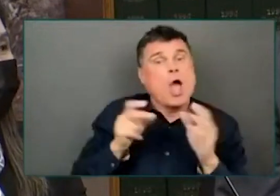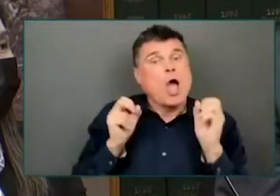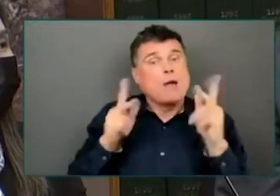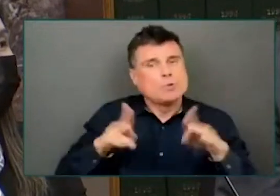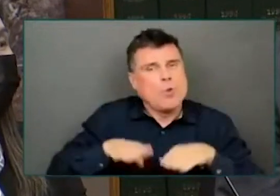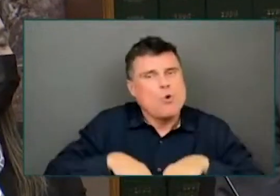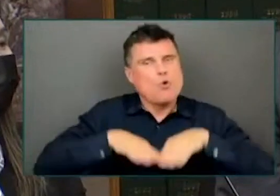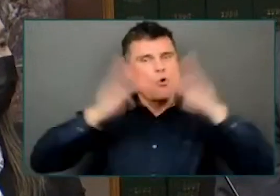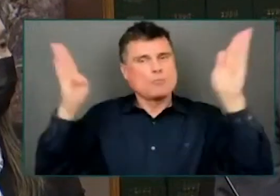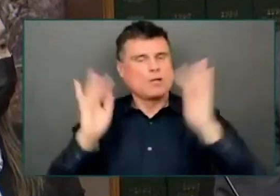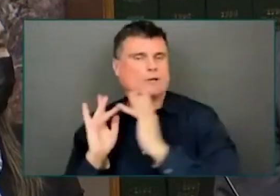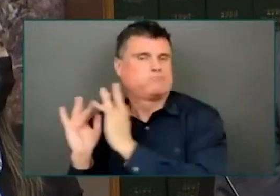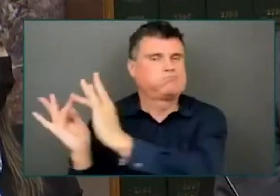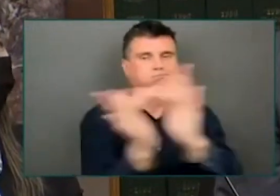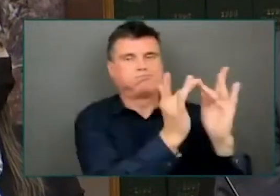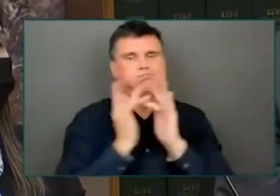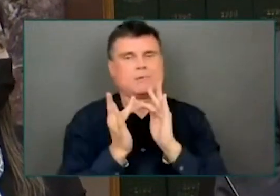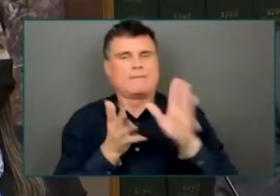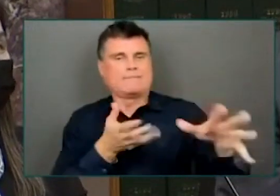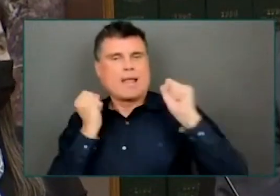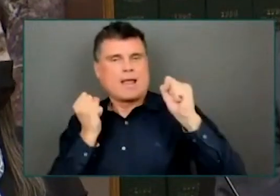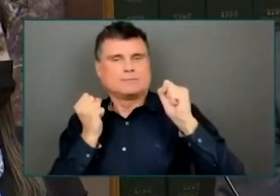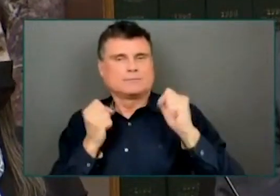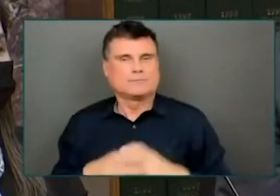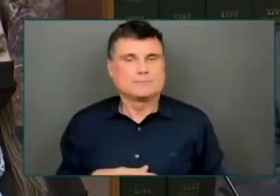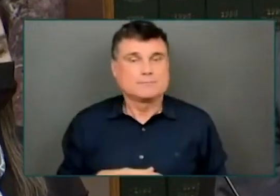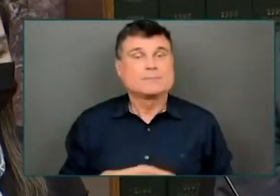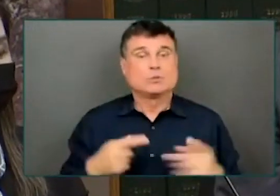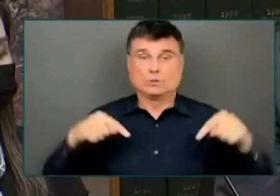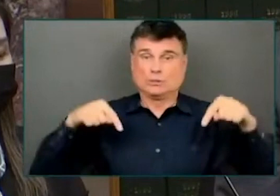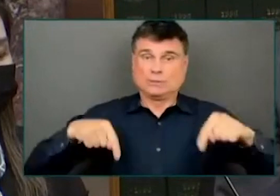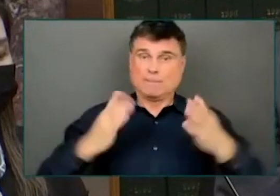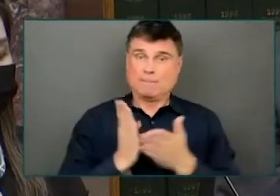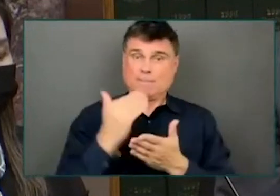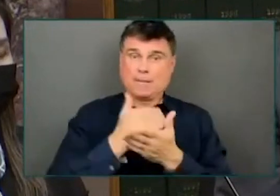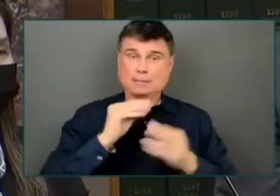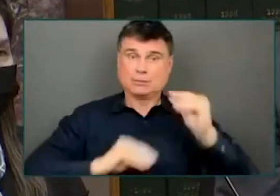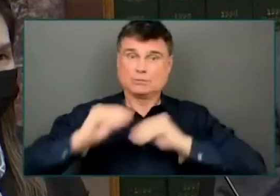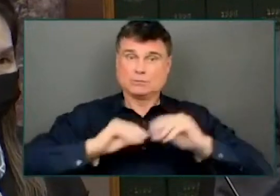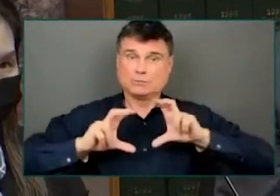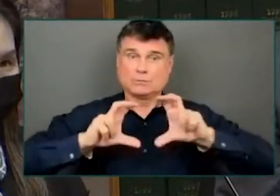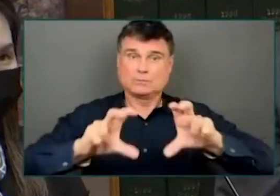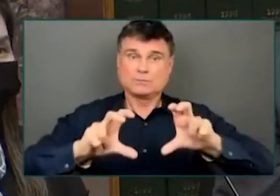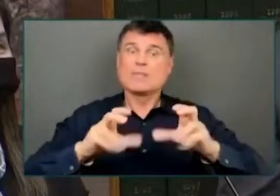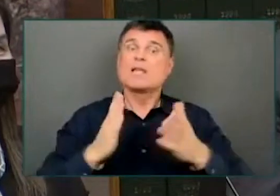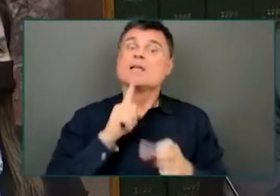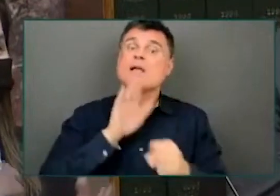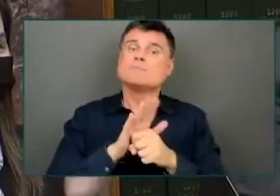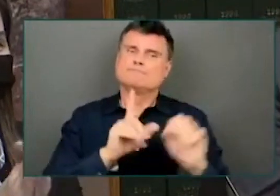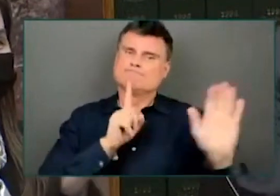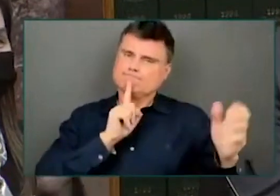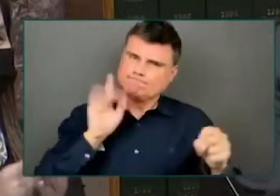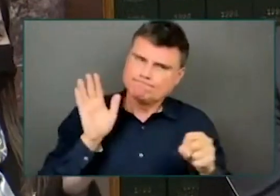step forward. With Budget 2022, our government's total investments in connectivity will reach $500 million.